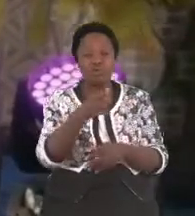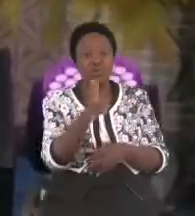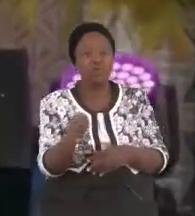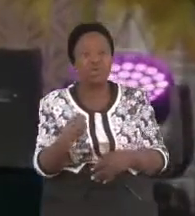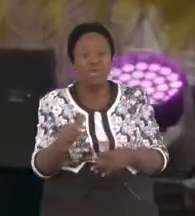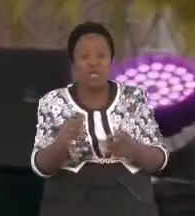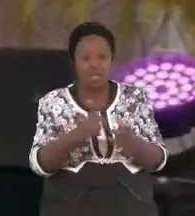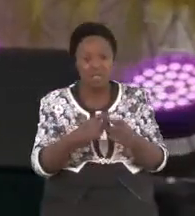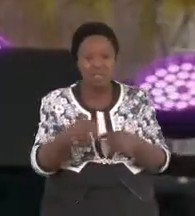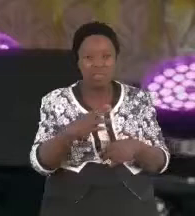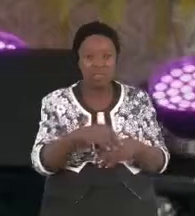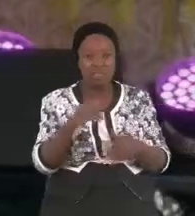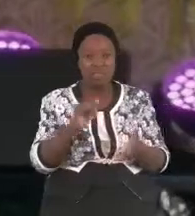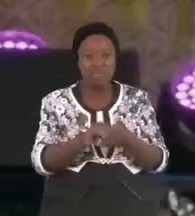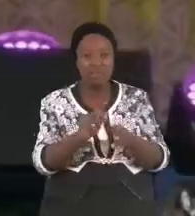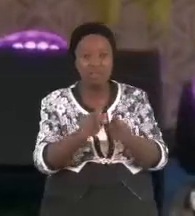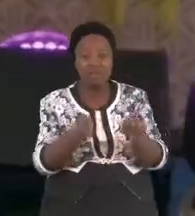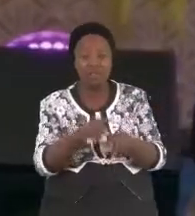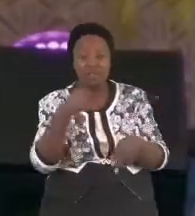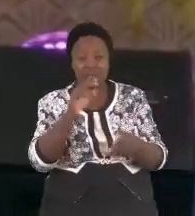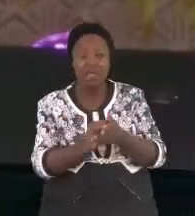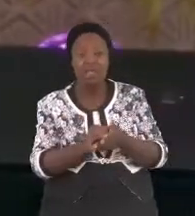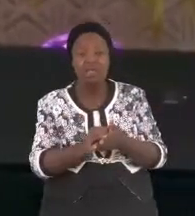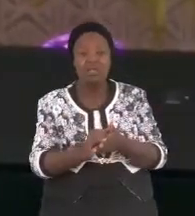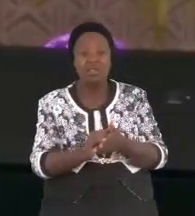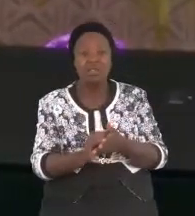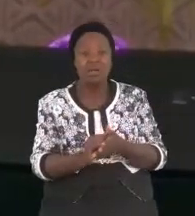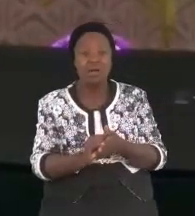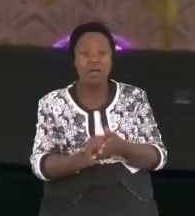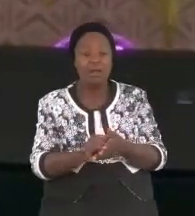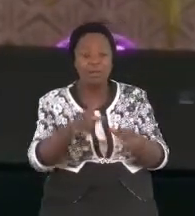said, silver and gold have I none, but